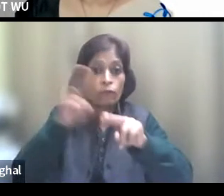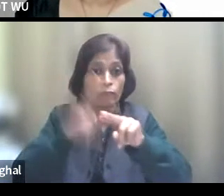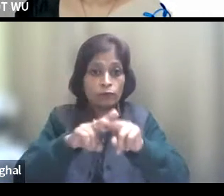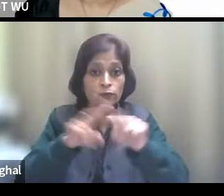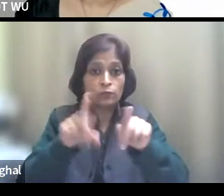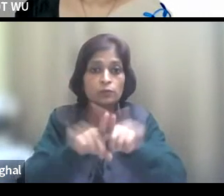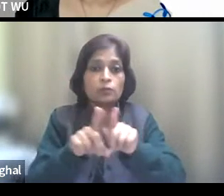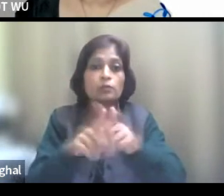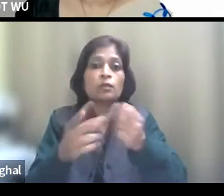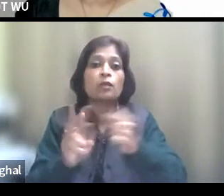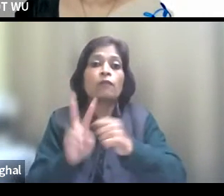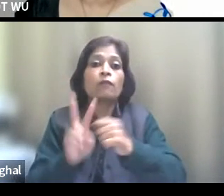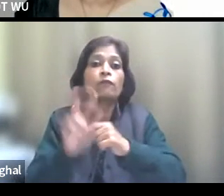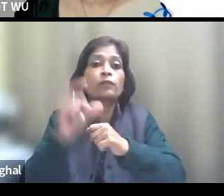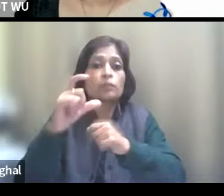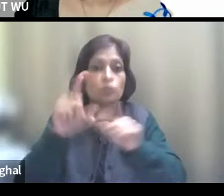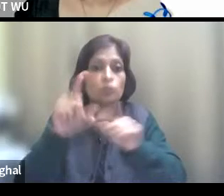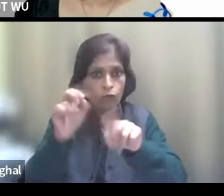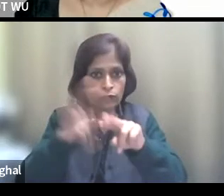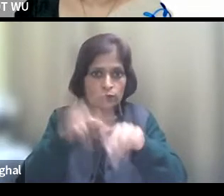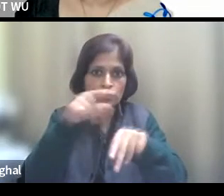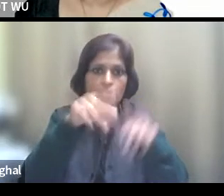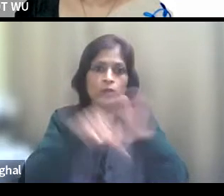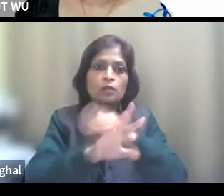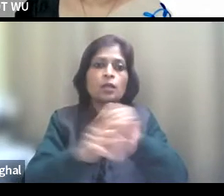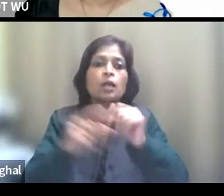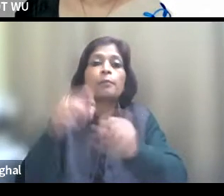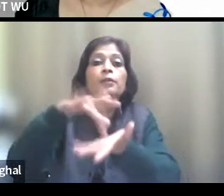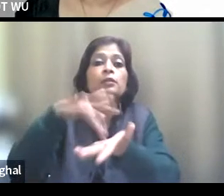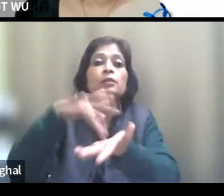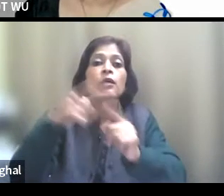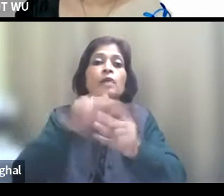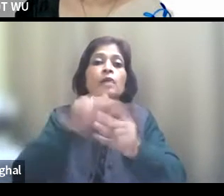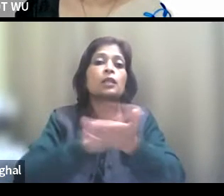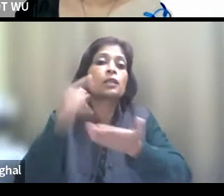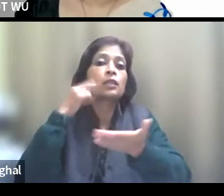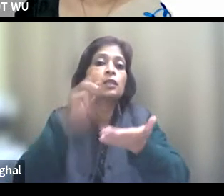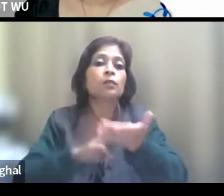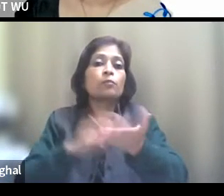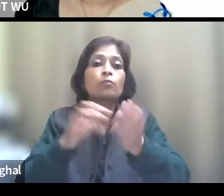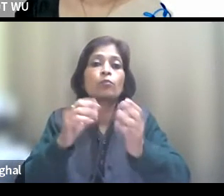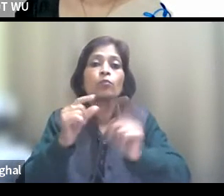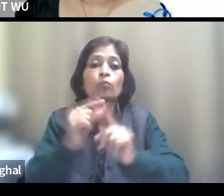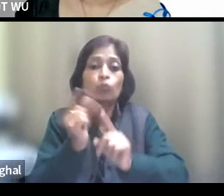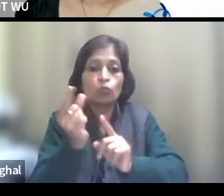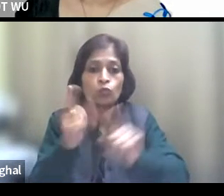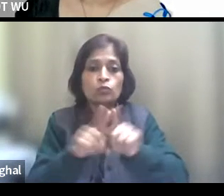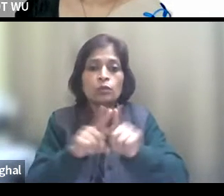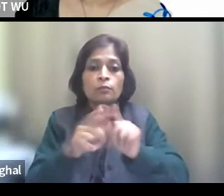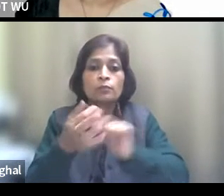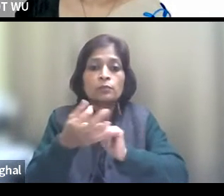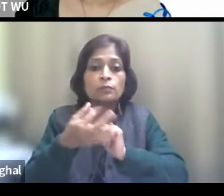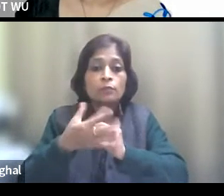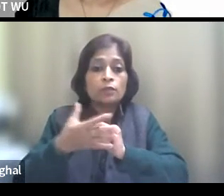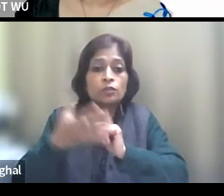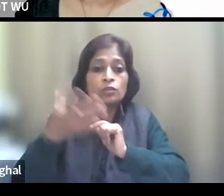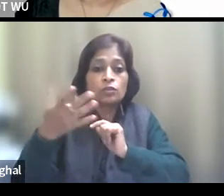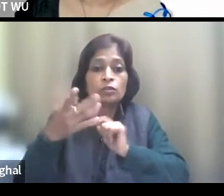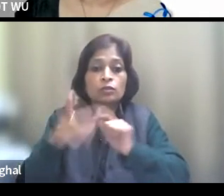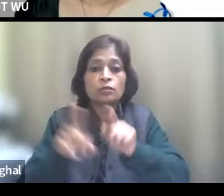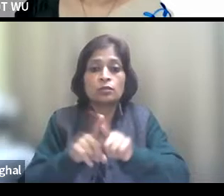Chancellor's office in Thimphu. He specializes in some other things which I must mention, which